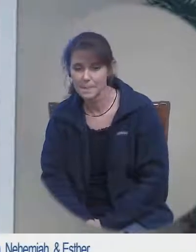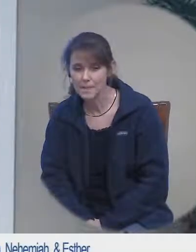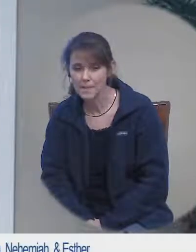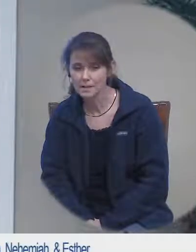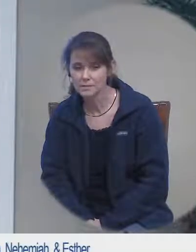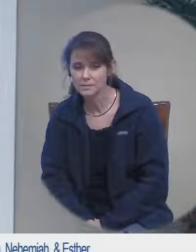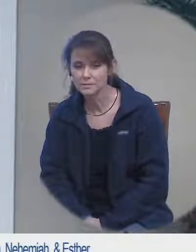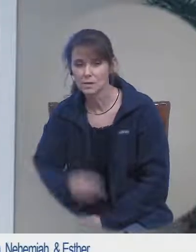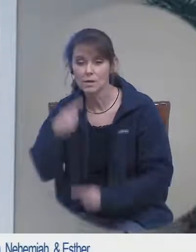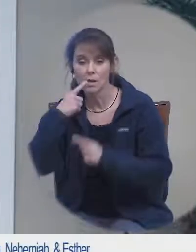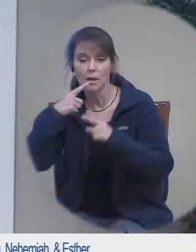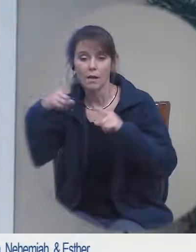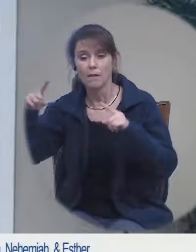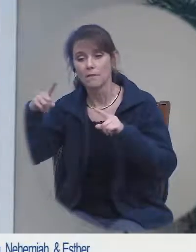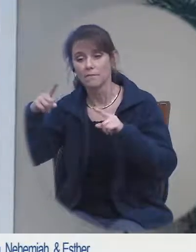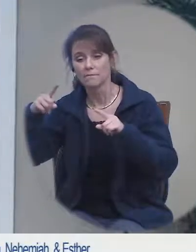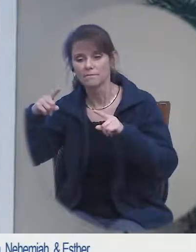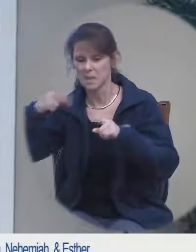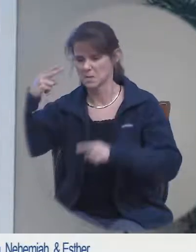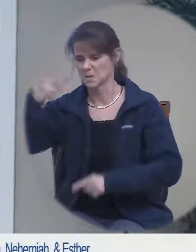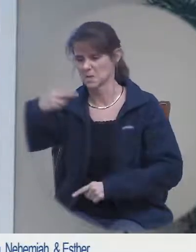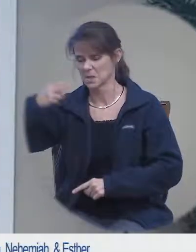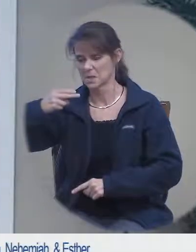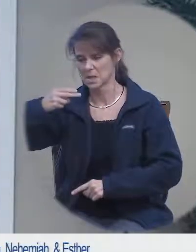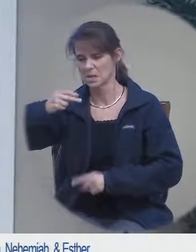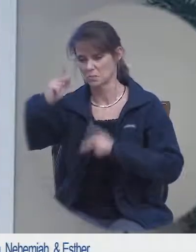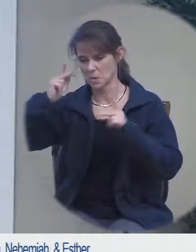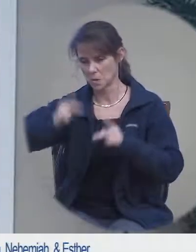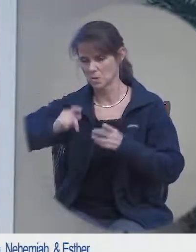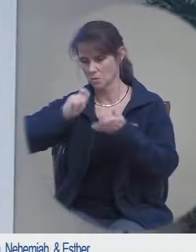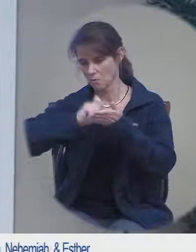cites that one of Eliashib's, or